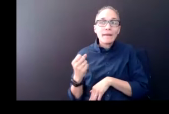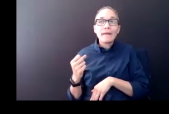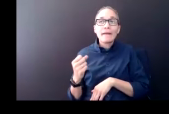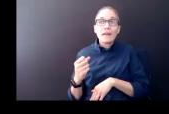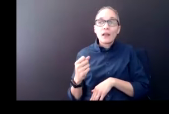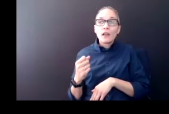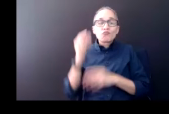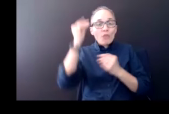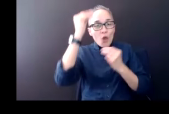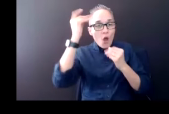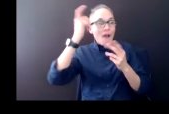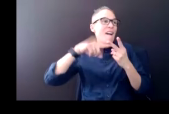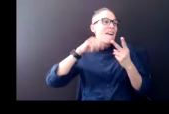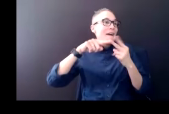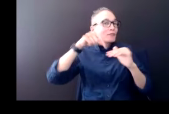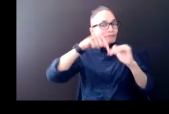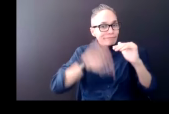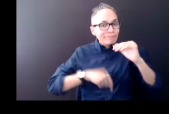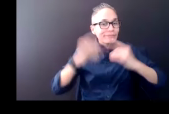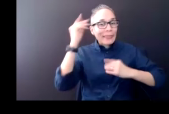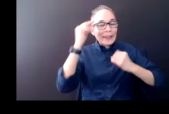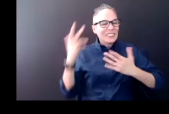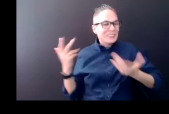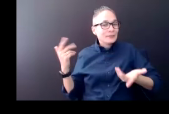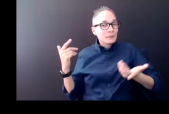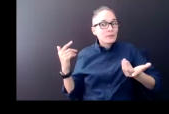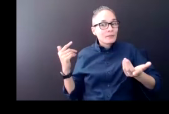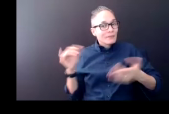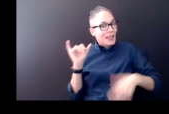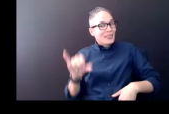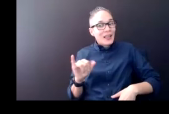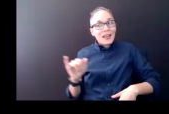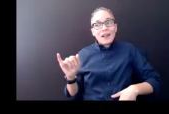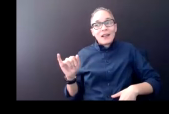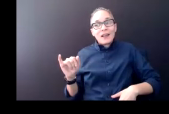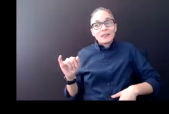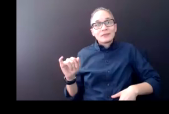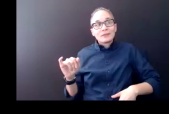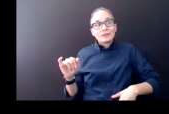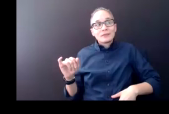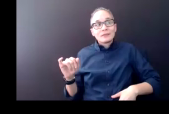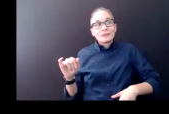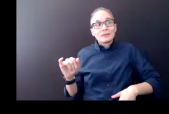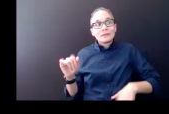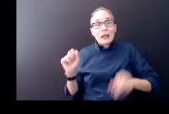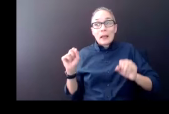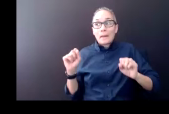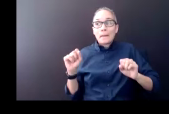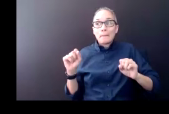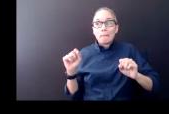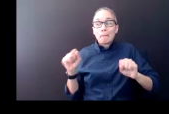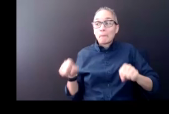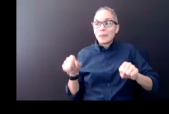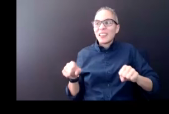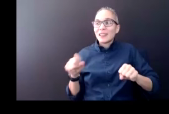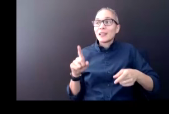is comprehension, take away from the thoughts that are behind those things. And I think that like that ability to be